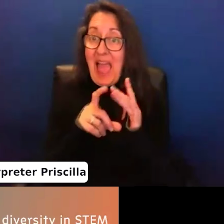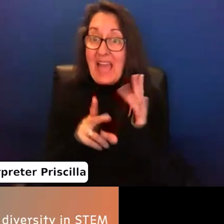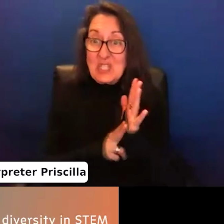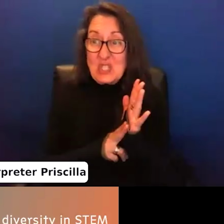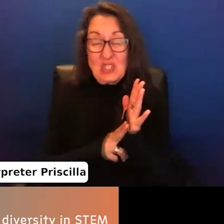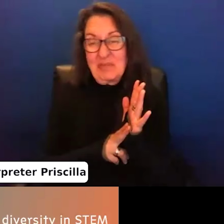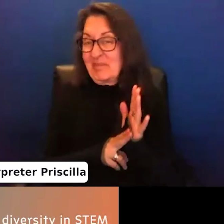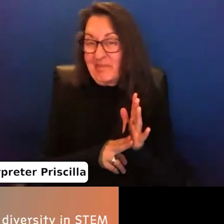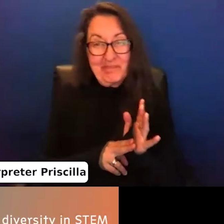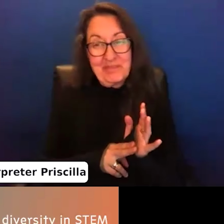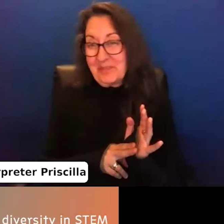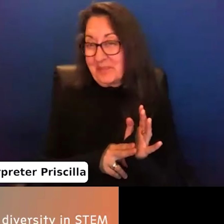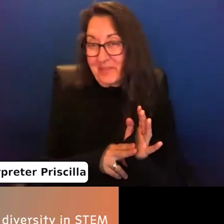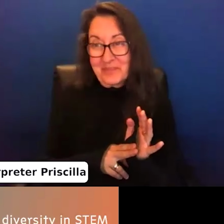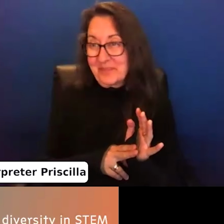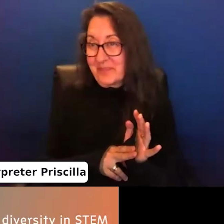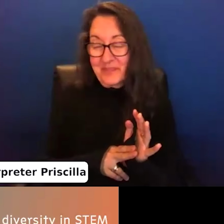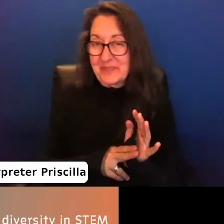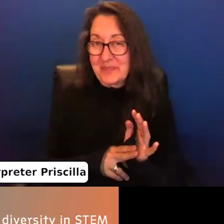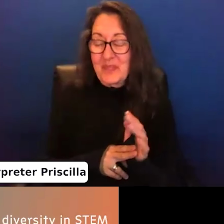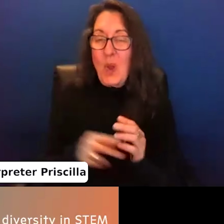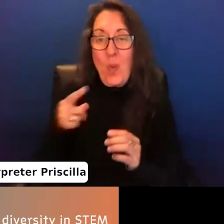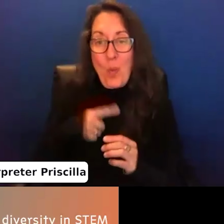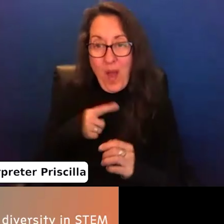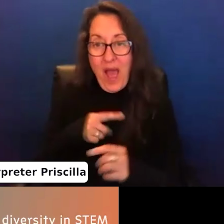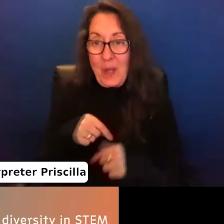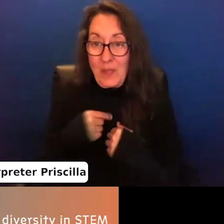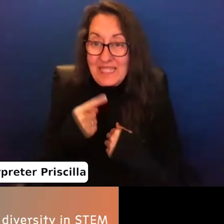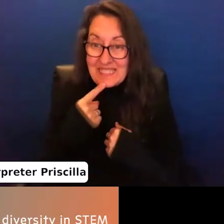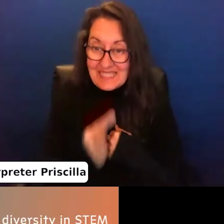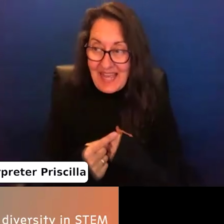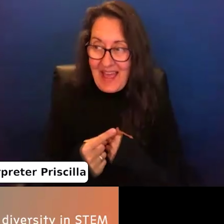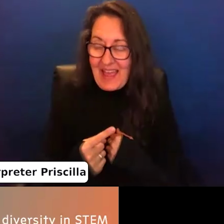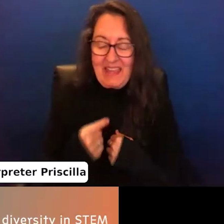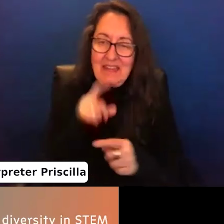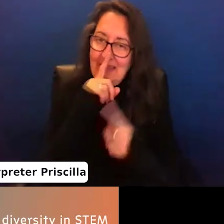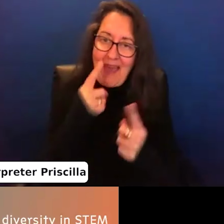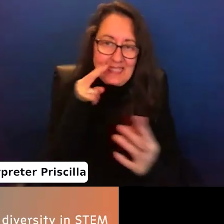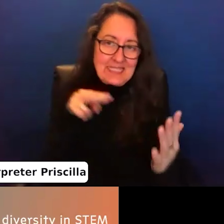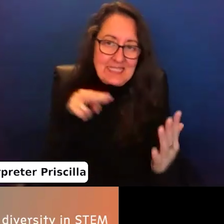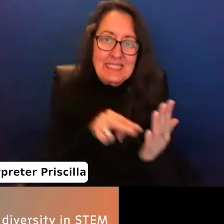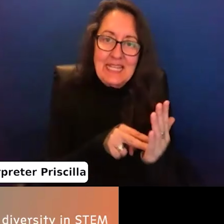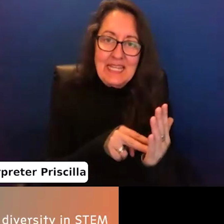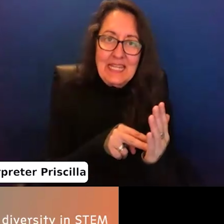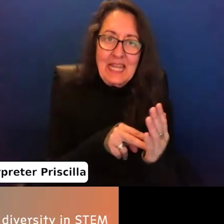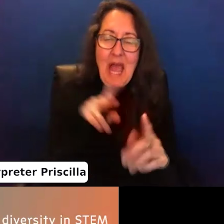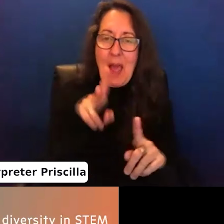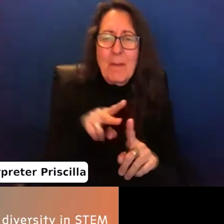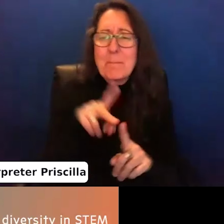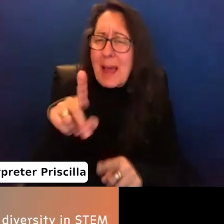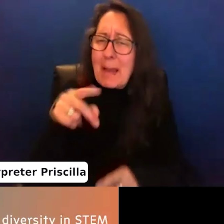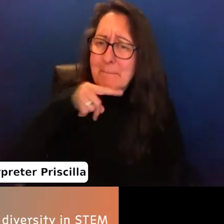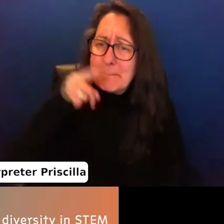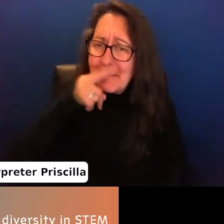The reason we say that is there are, but people share their personal